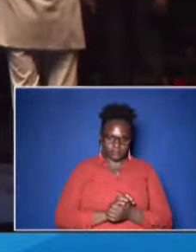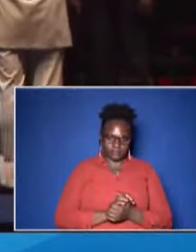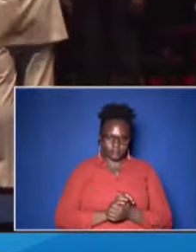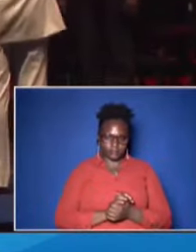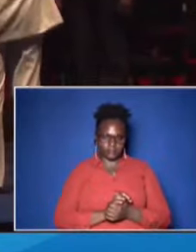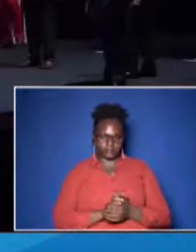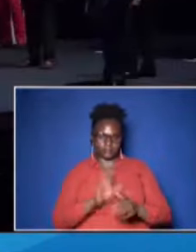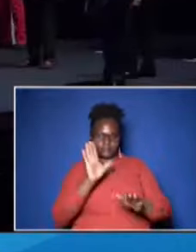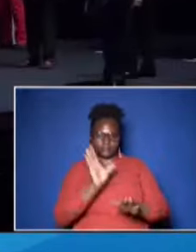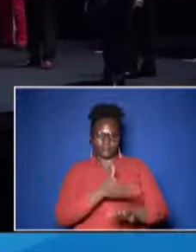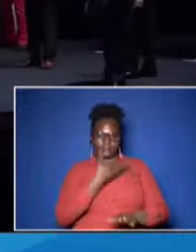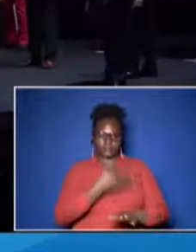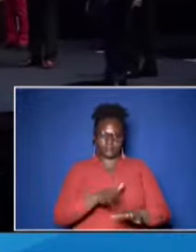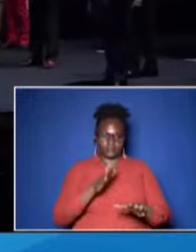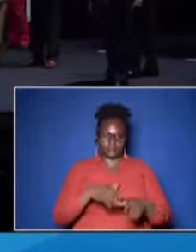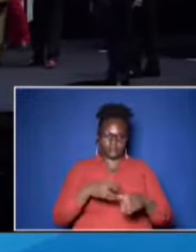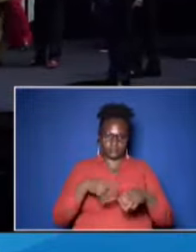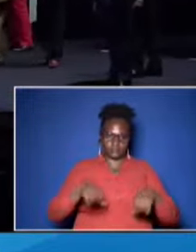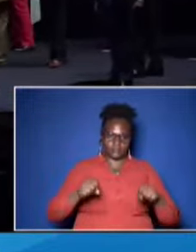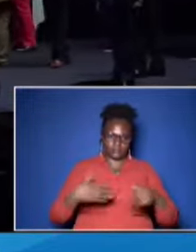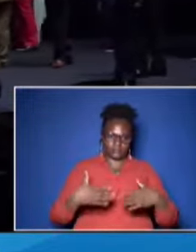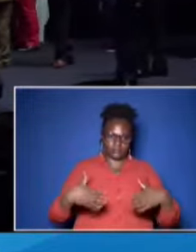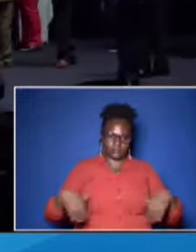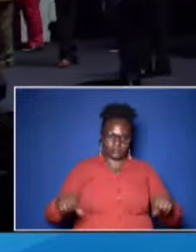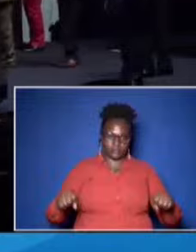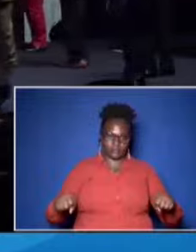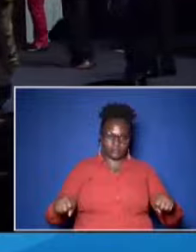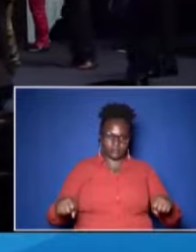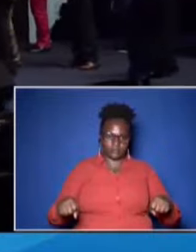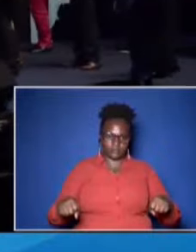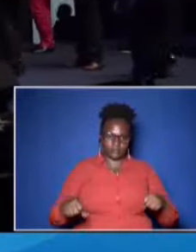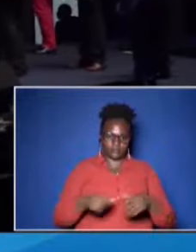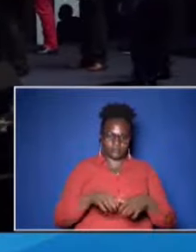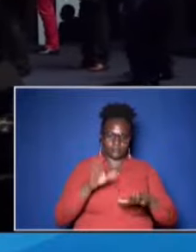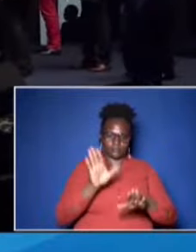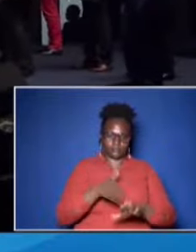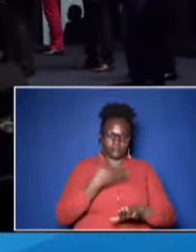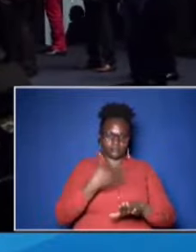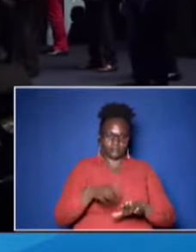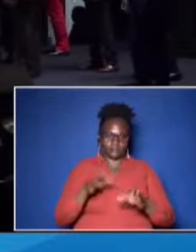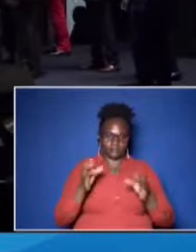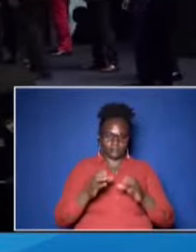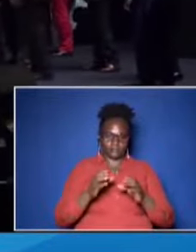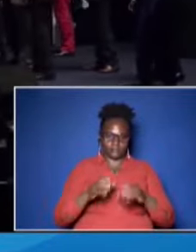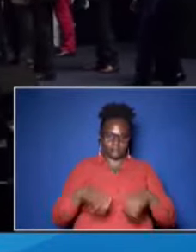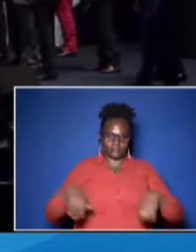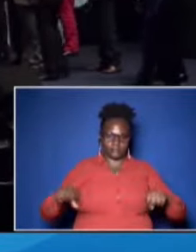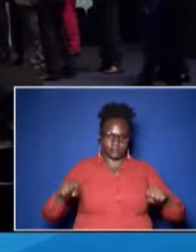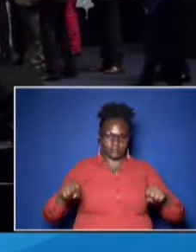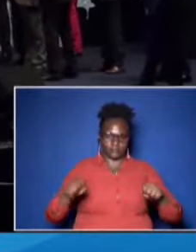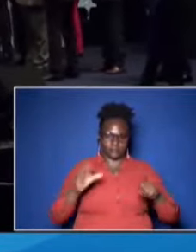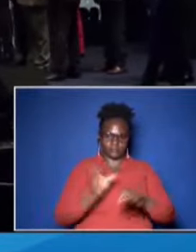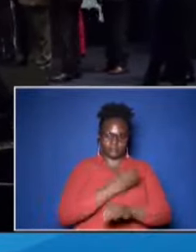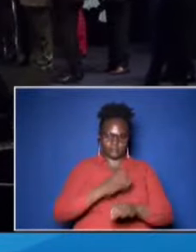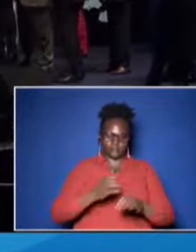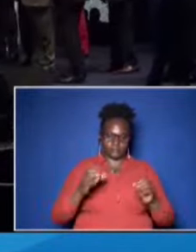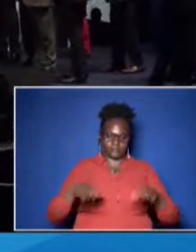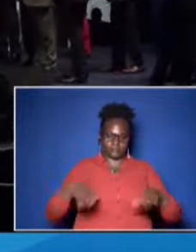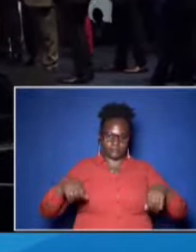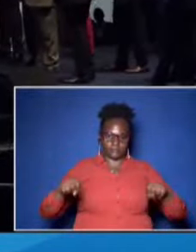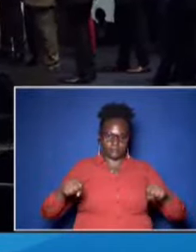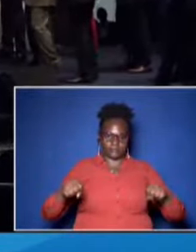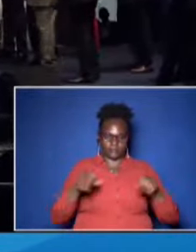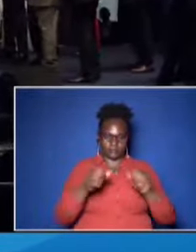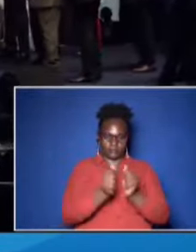C join hands join hands choir Lift Your Hands to